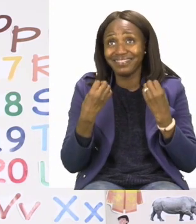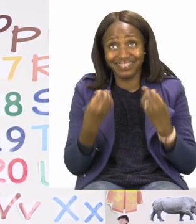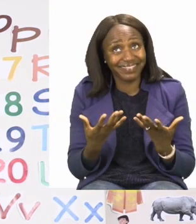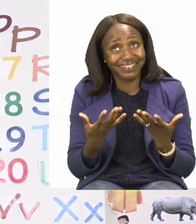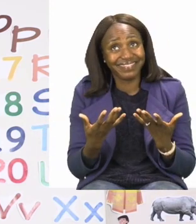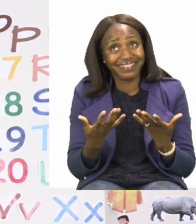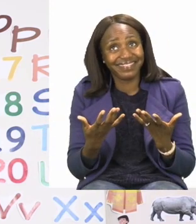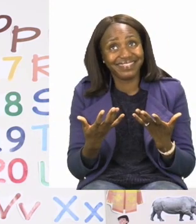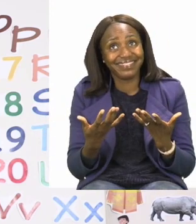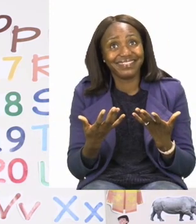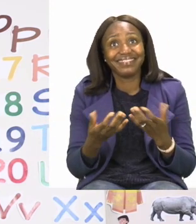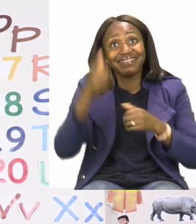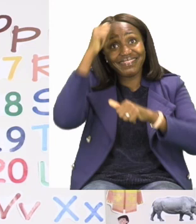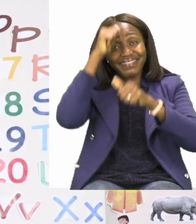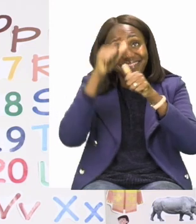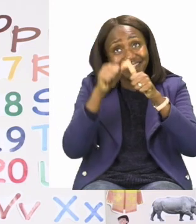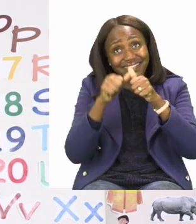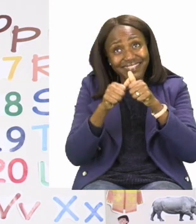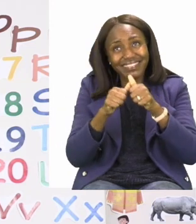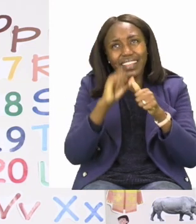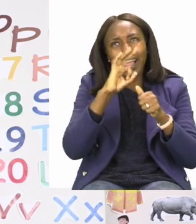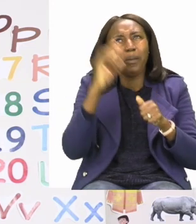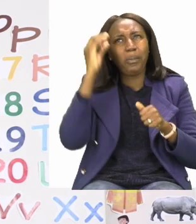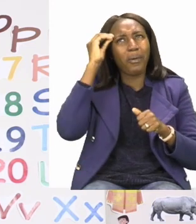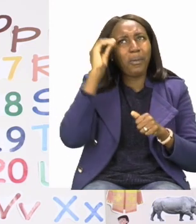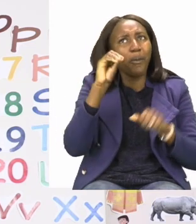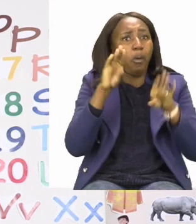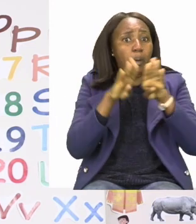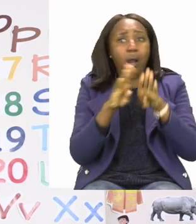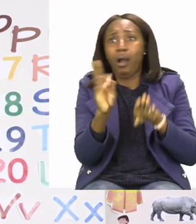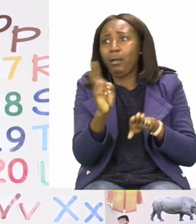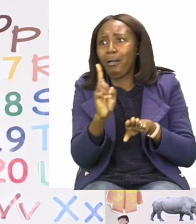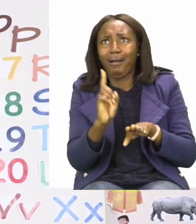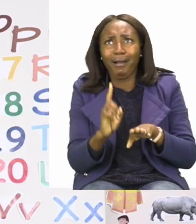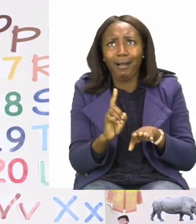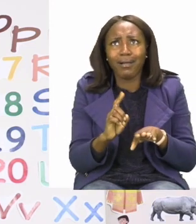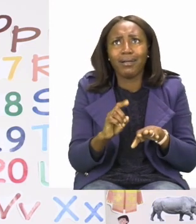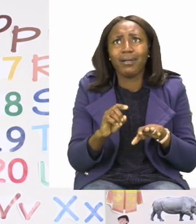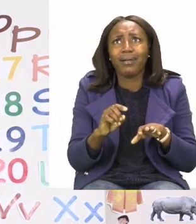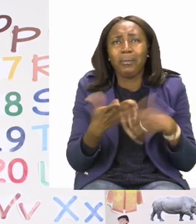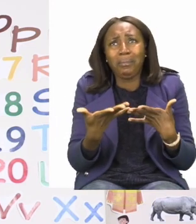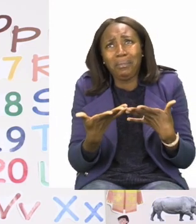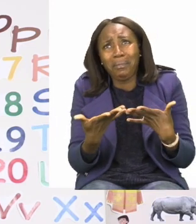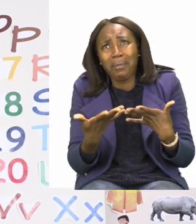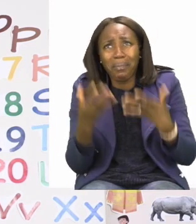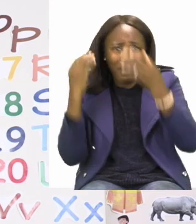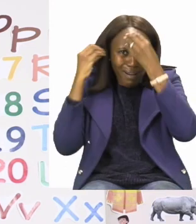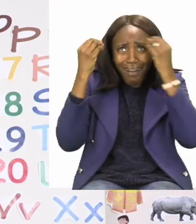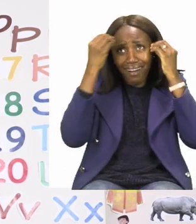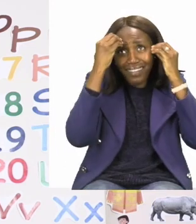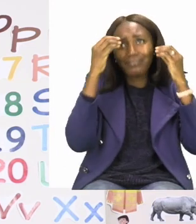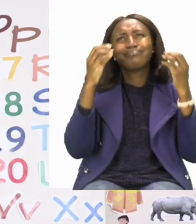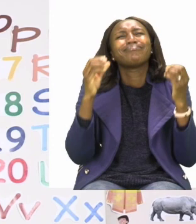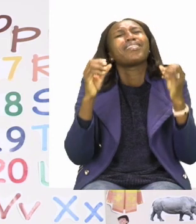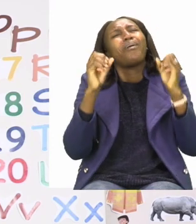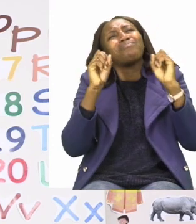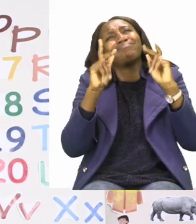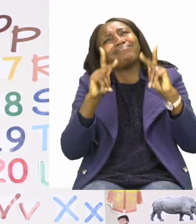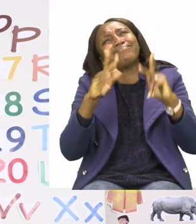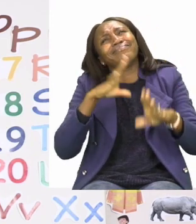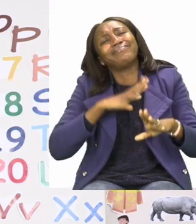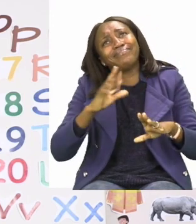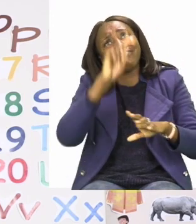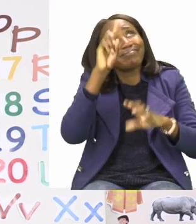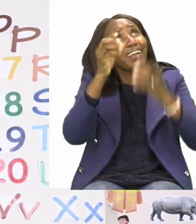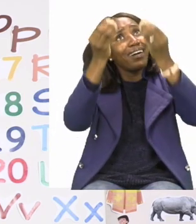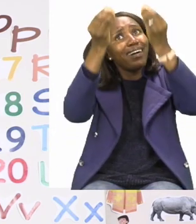did. Remember, if you're not sure what to do or you got confused, that's okay. You can always ask an